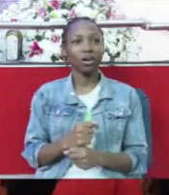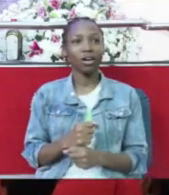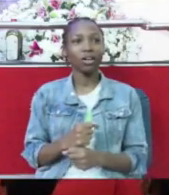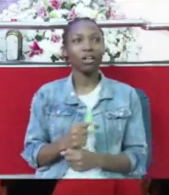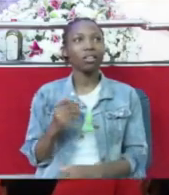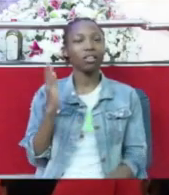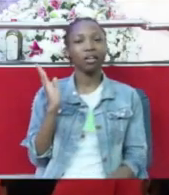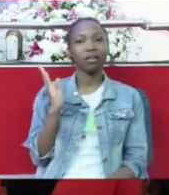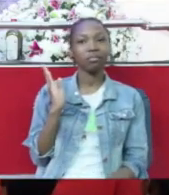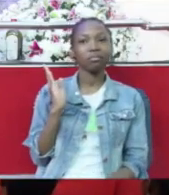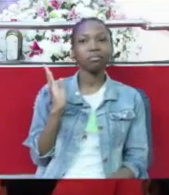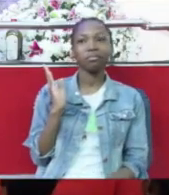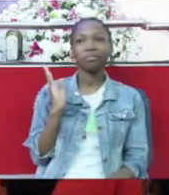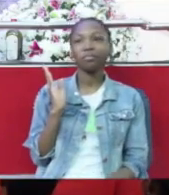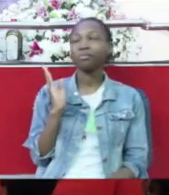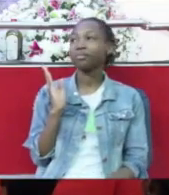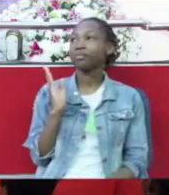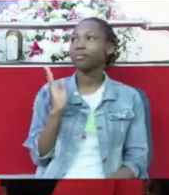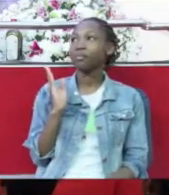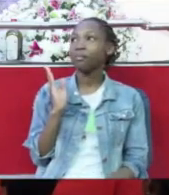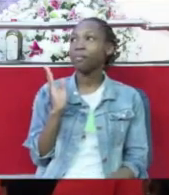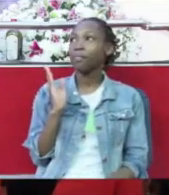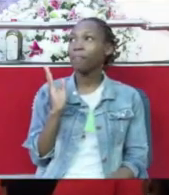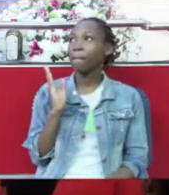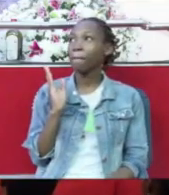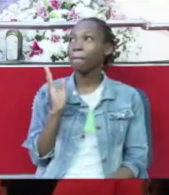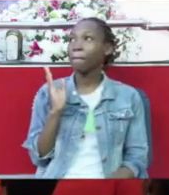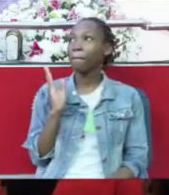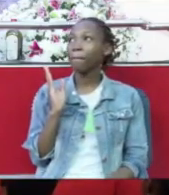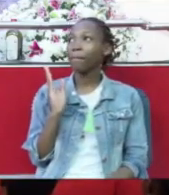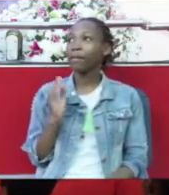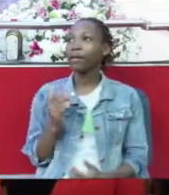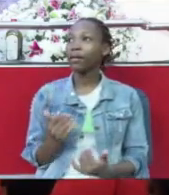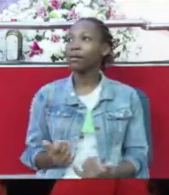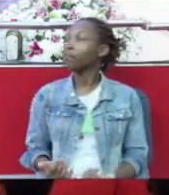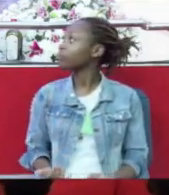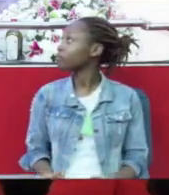Eh? Kwa nini? Why? Beware. Now,